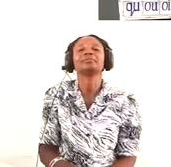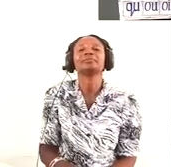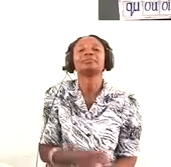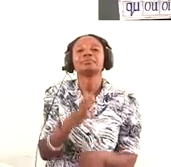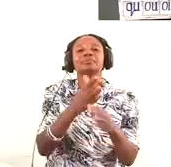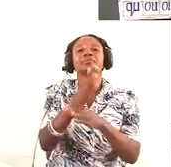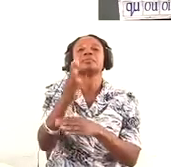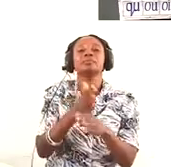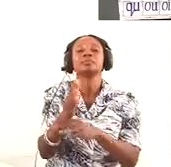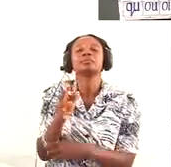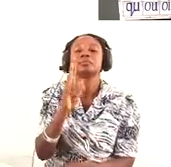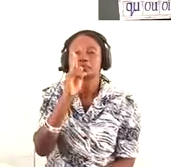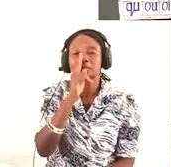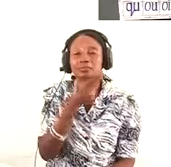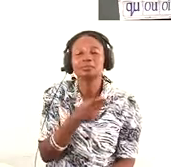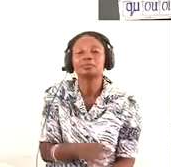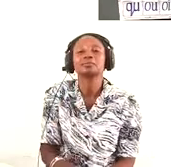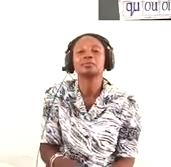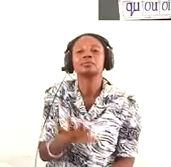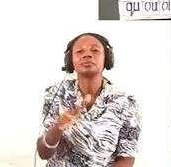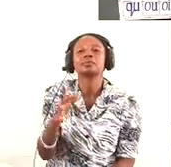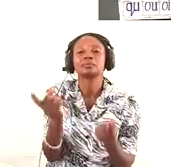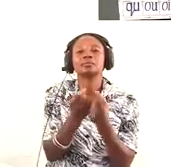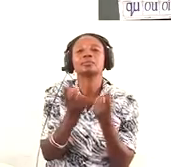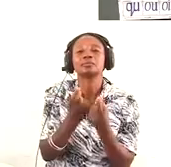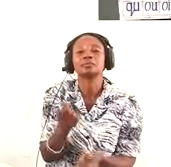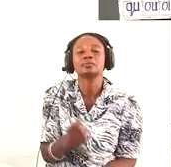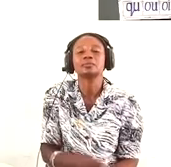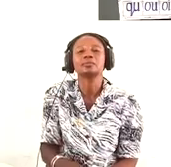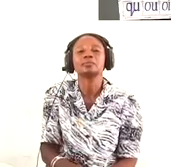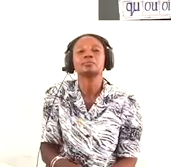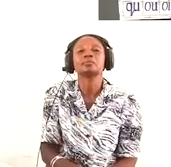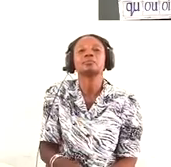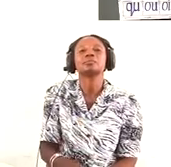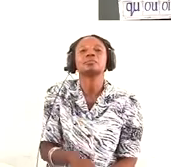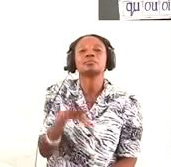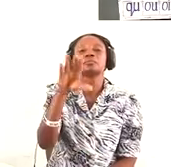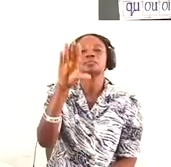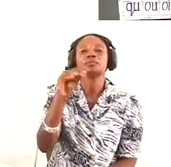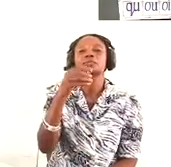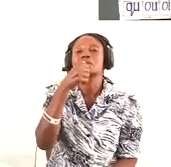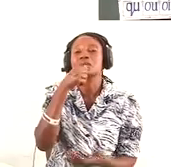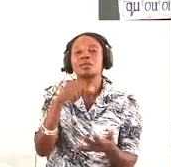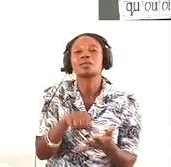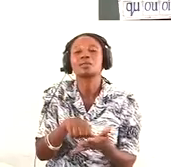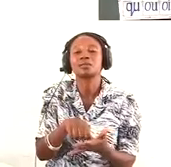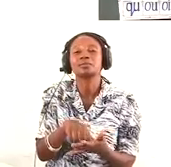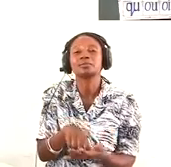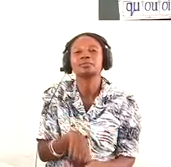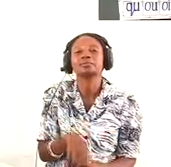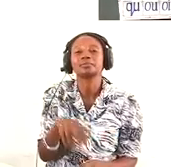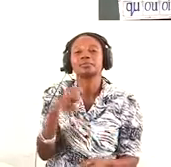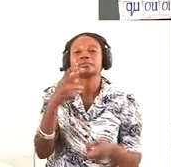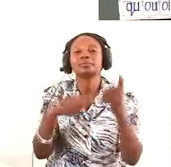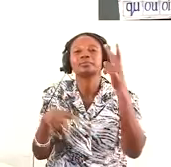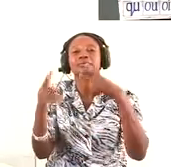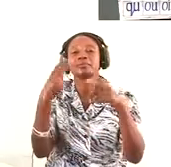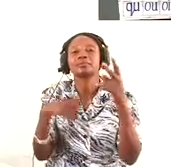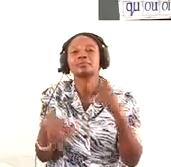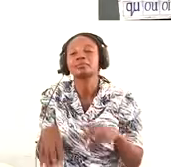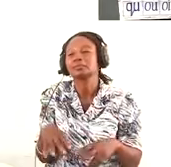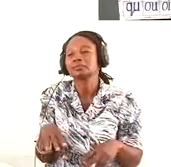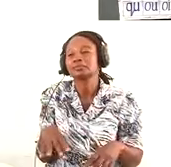We go. Now let's try something else. We do the letter formation. Now let's go to the